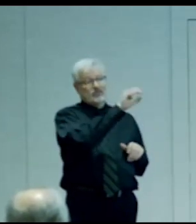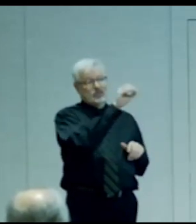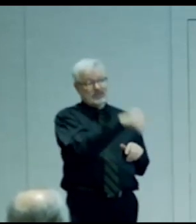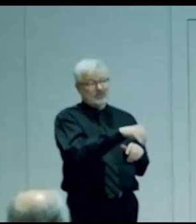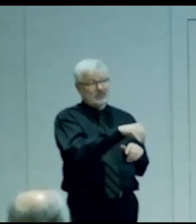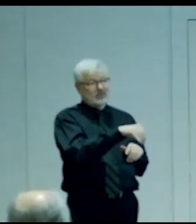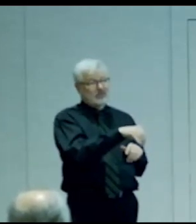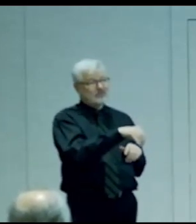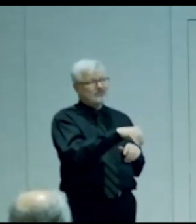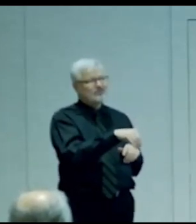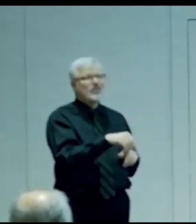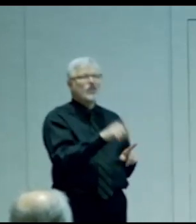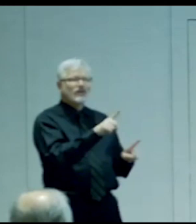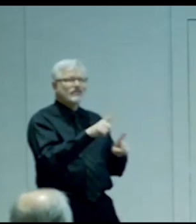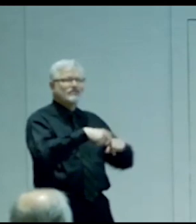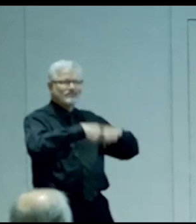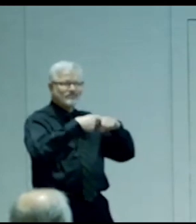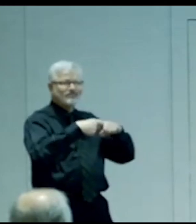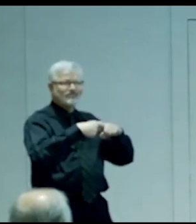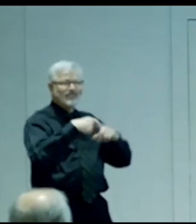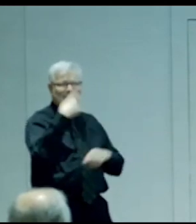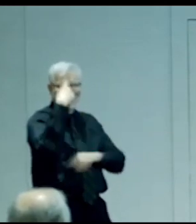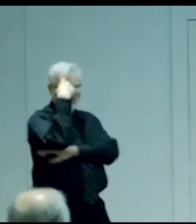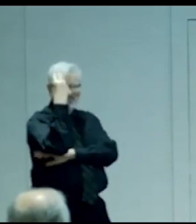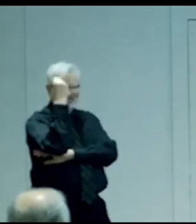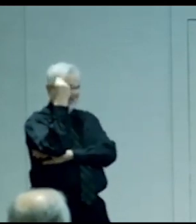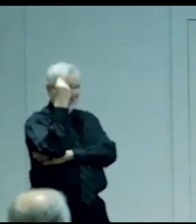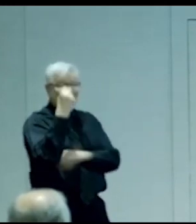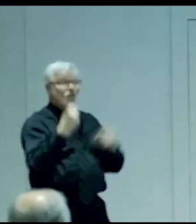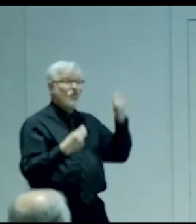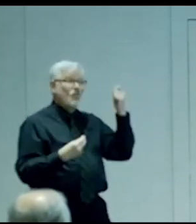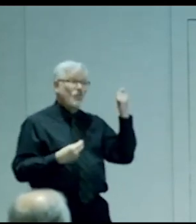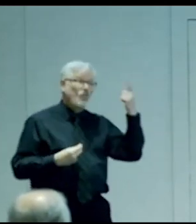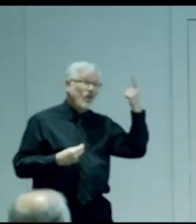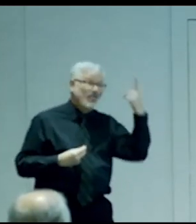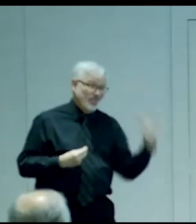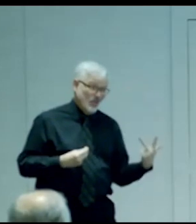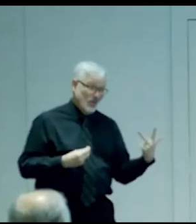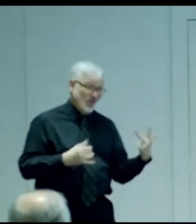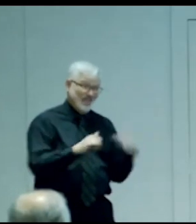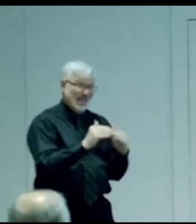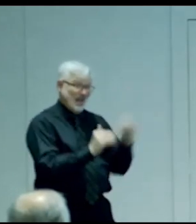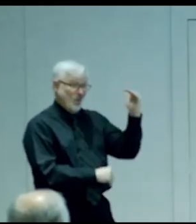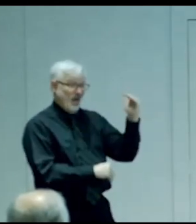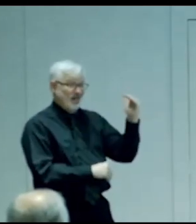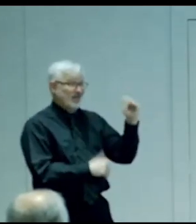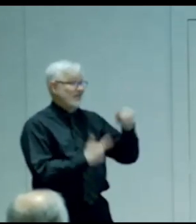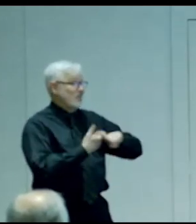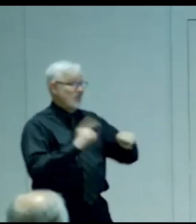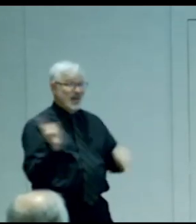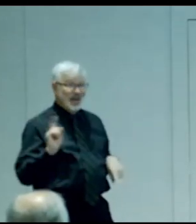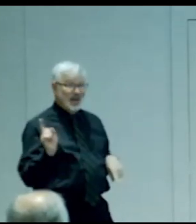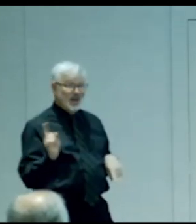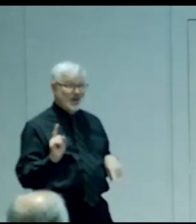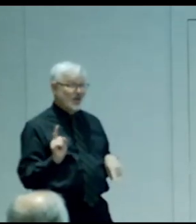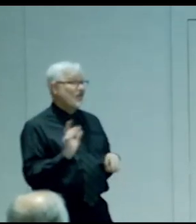37%. But think about that for a moment. That's 1/3 of the inequality that comes from the schools who